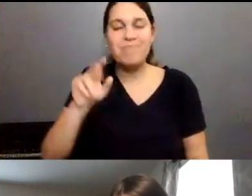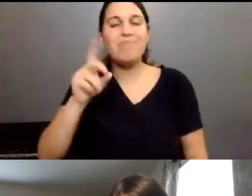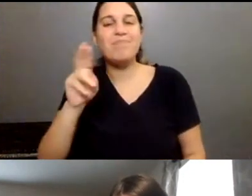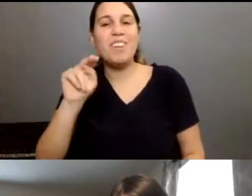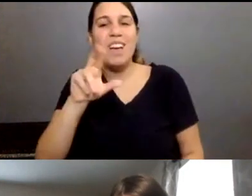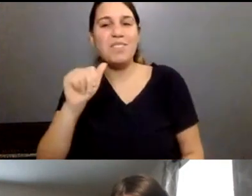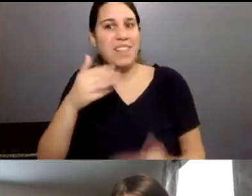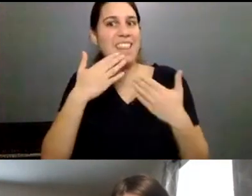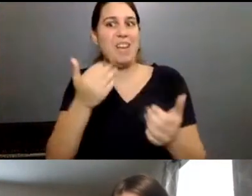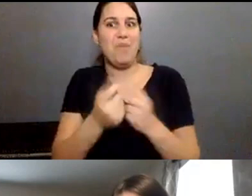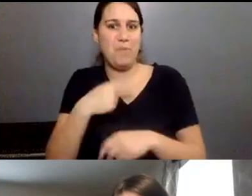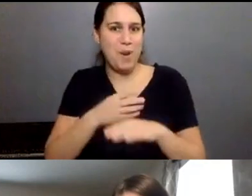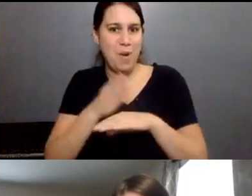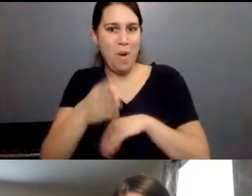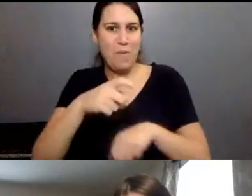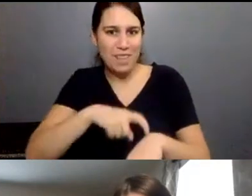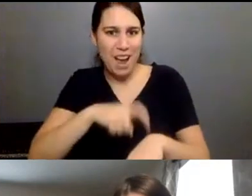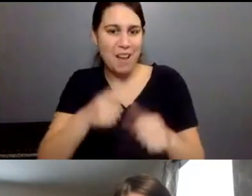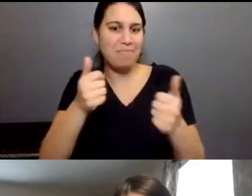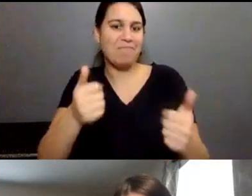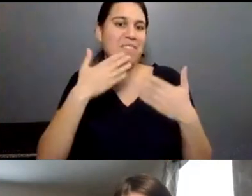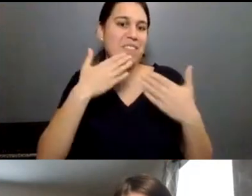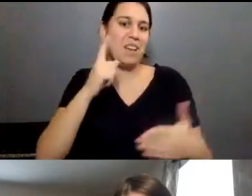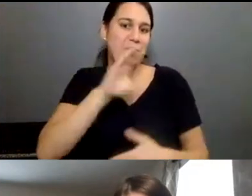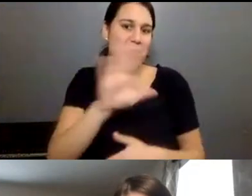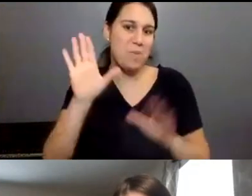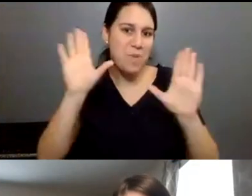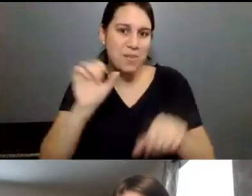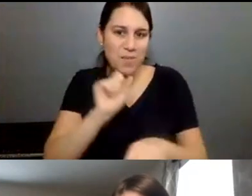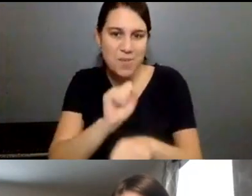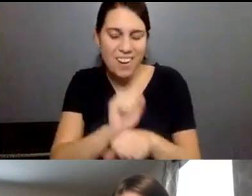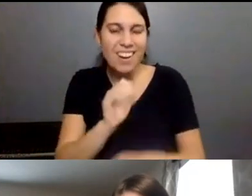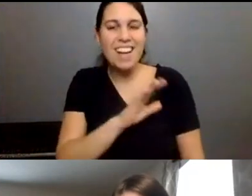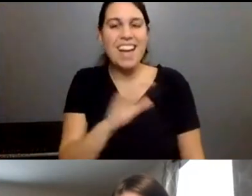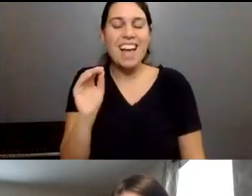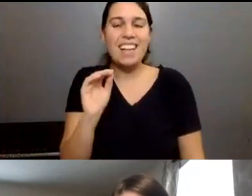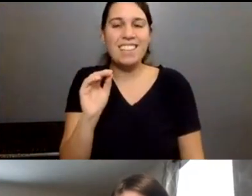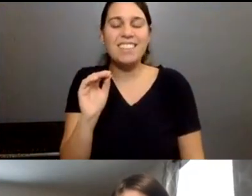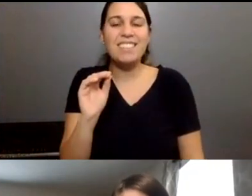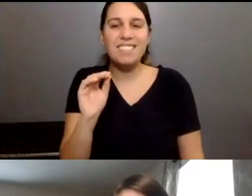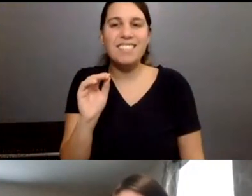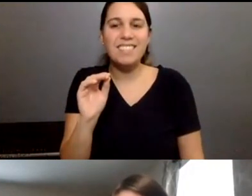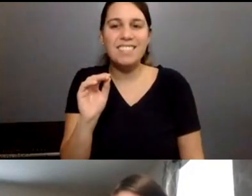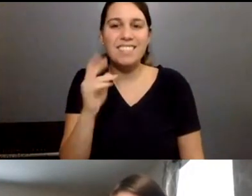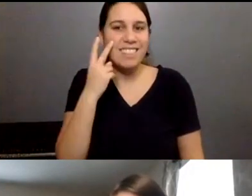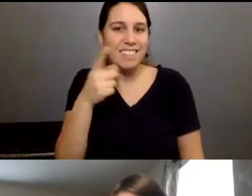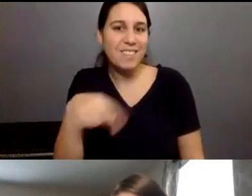It's over time. So thank you for all the wonderful work, and we will